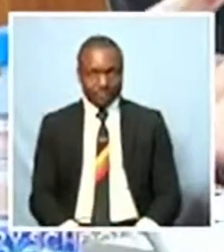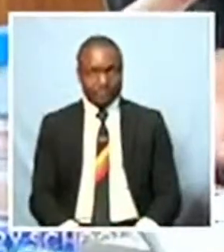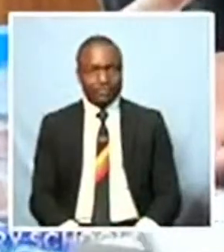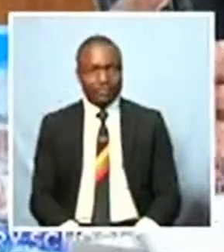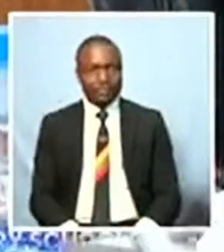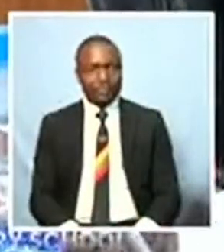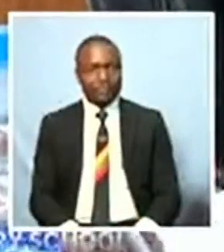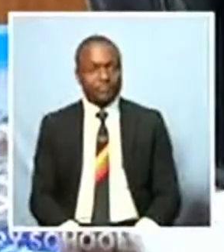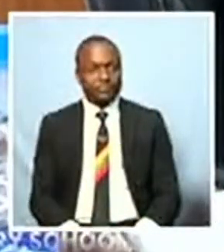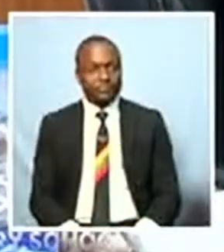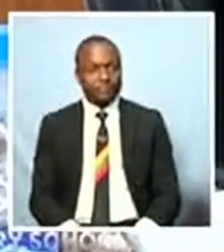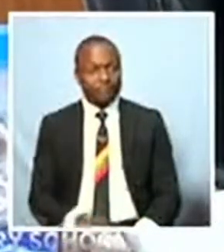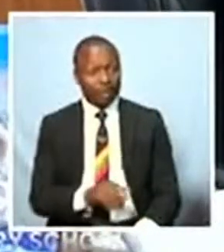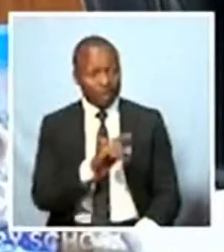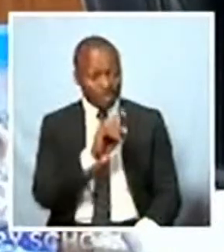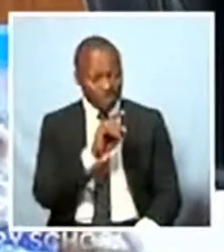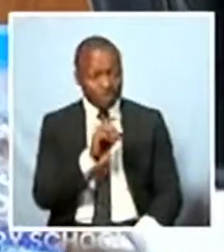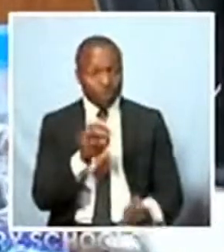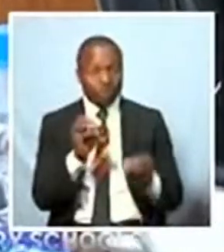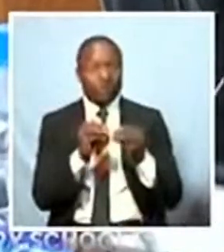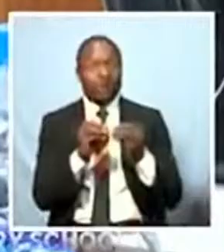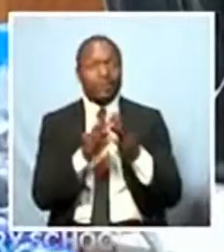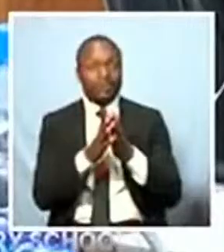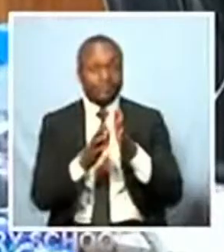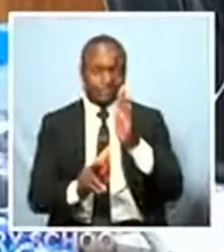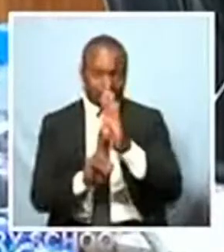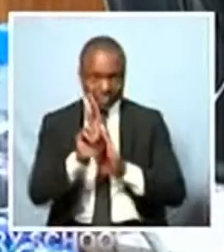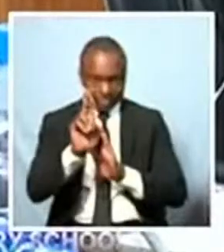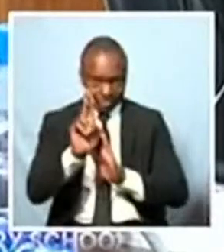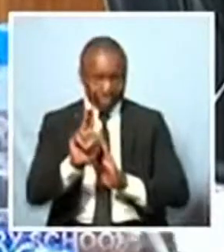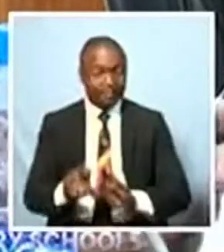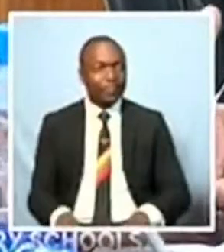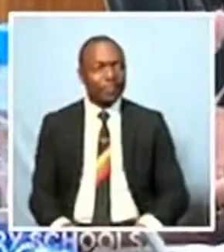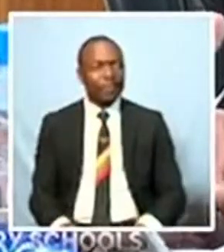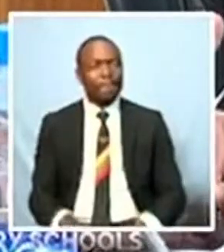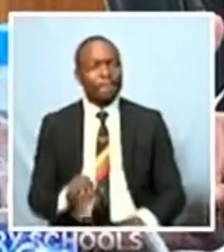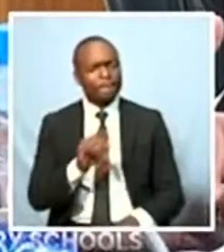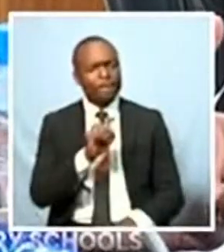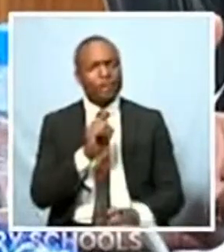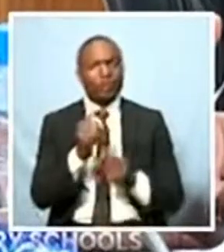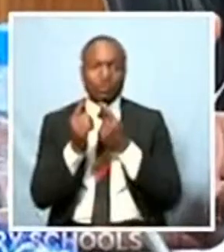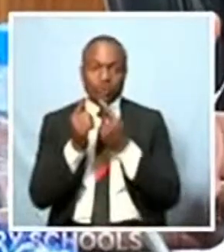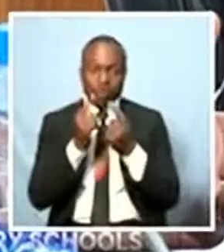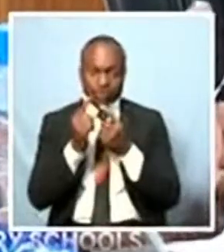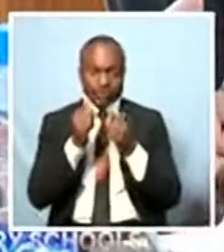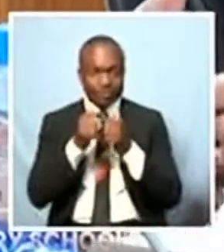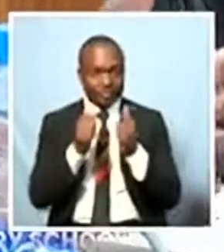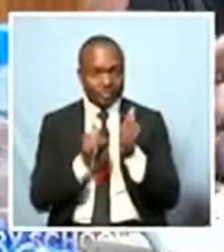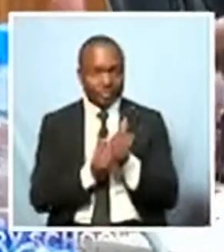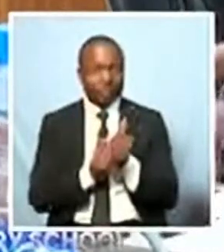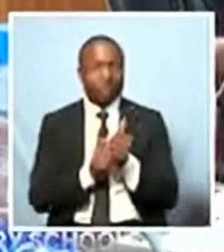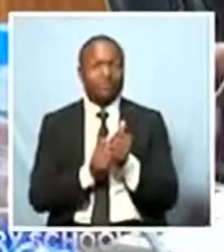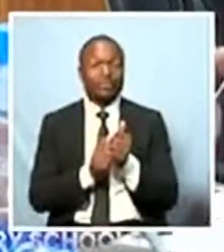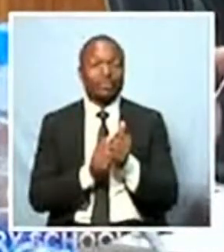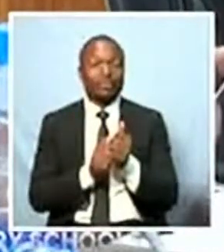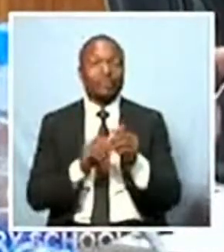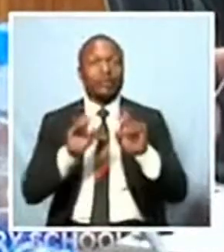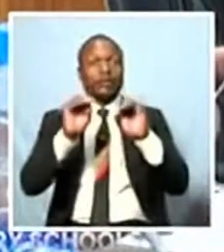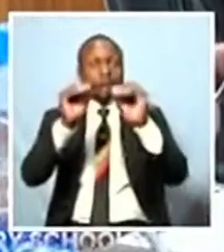Like you as in Nkrumah University, when you talk about teacher capacity